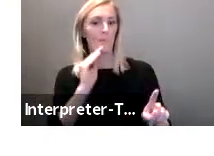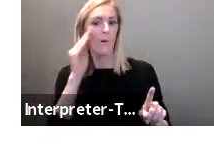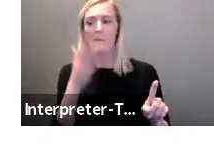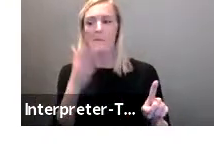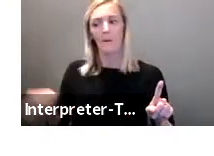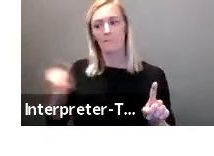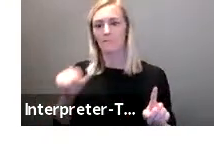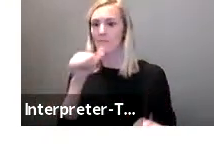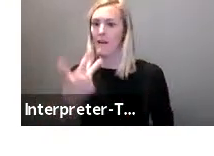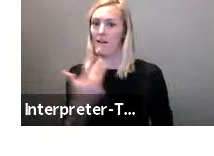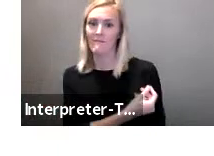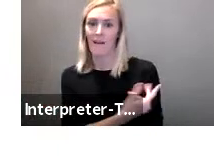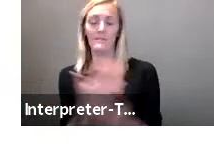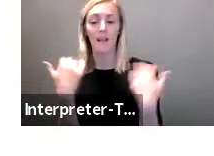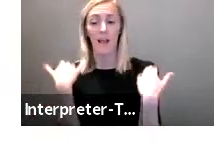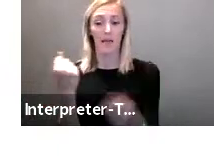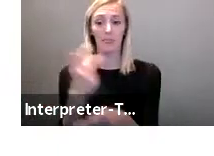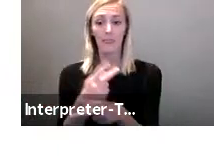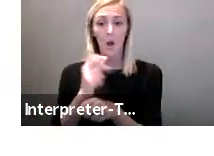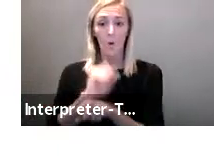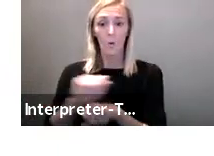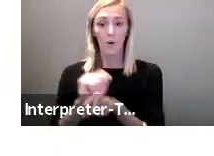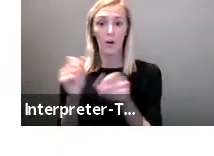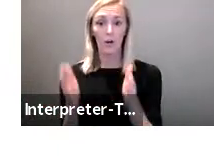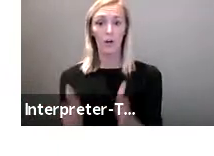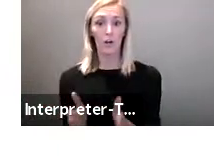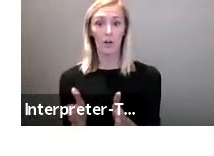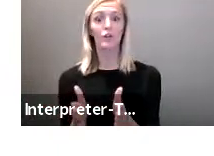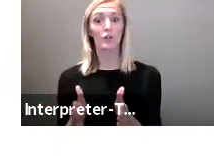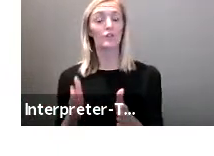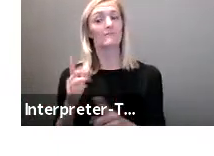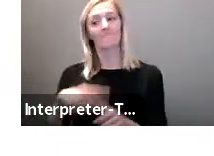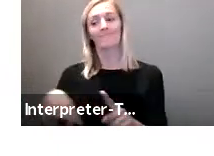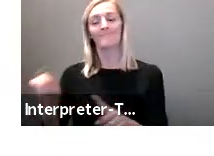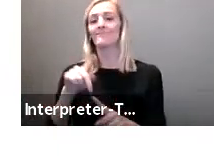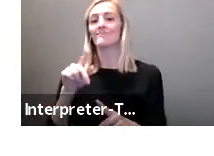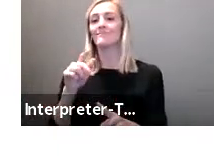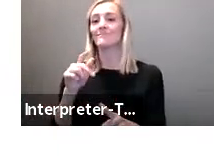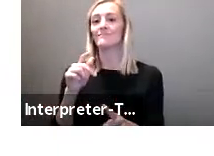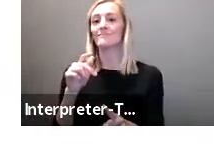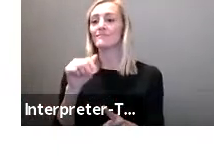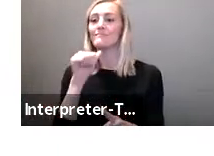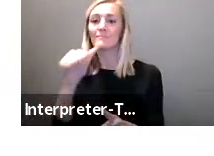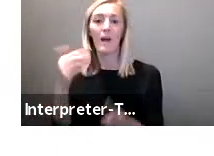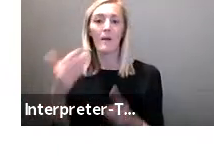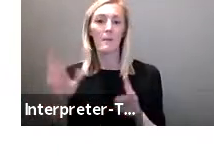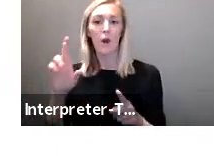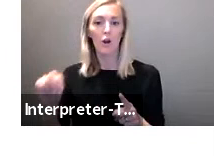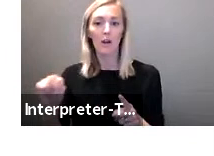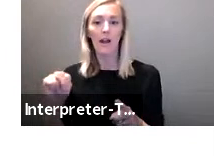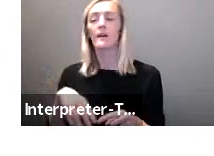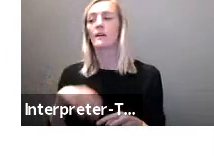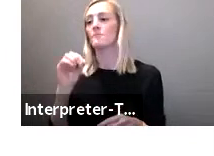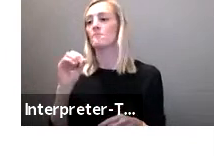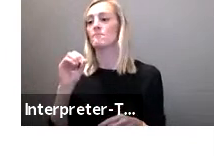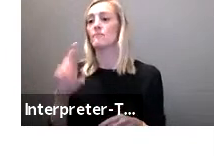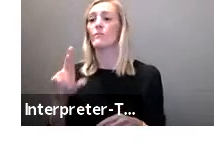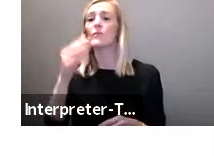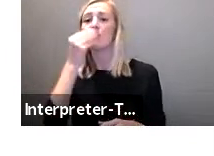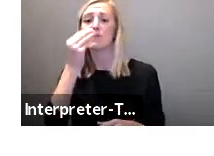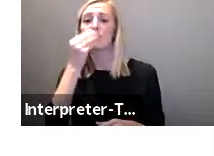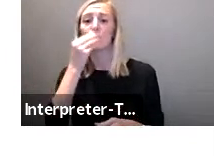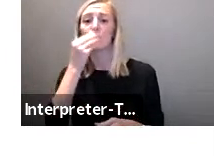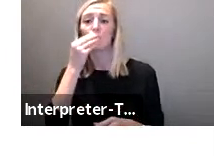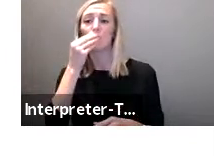healthcare workers, who we talked about are most often not necessarily registered nurses, or maybe they're having groceries delivered, or maybe they're